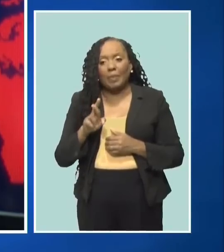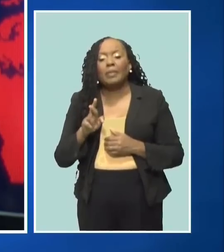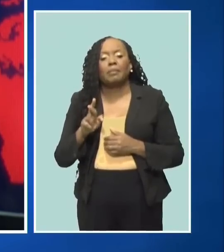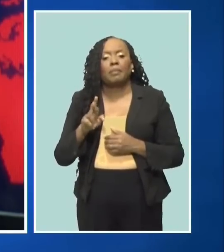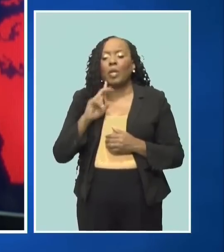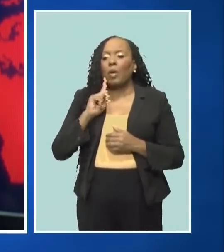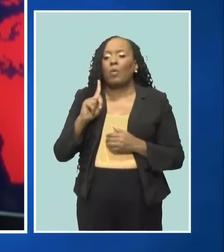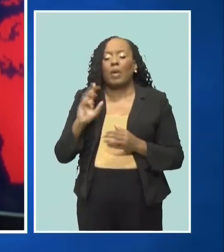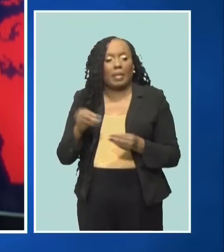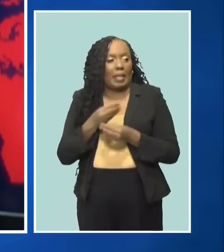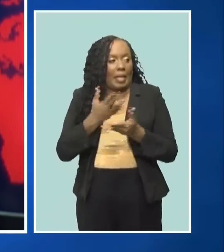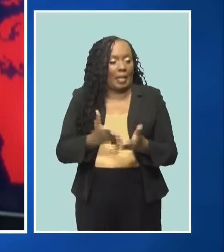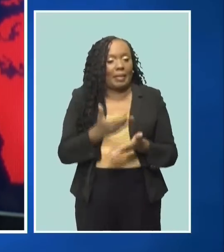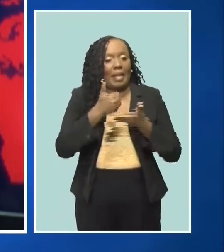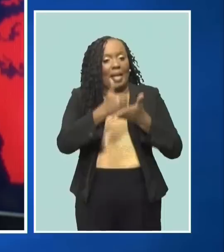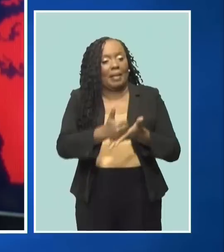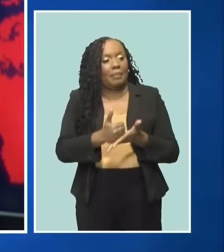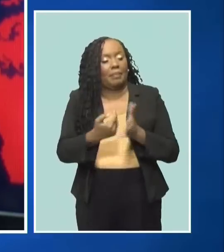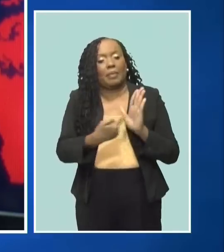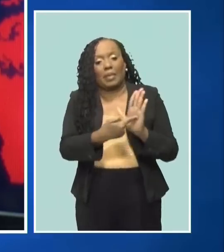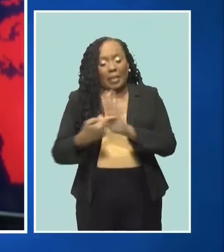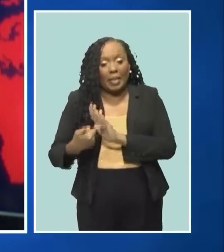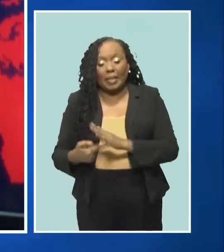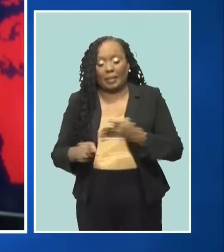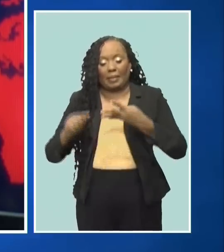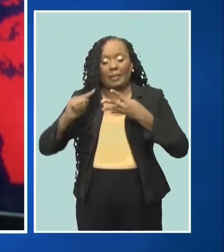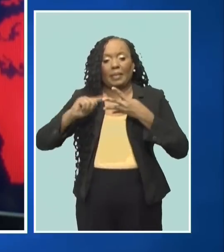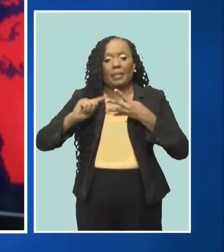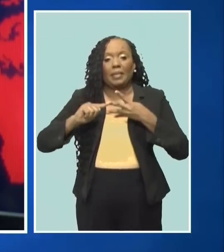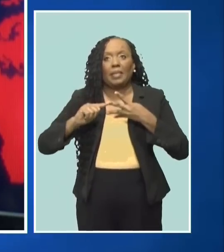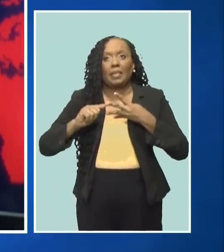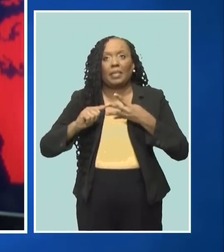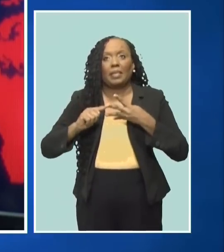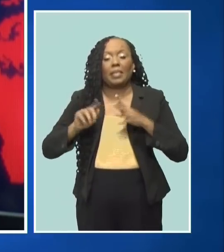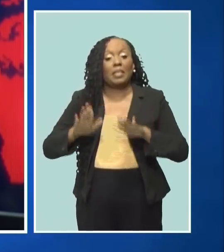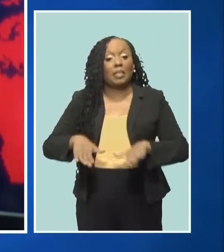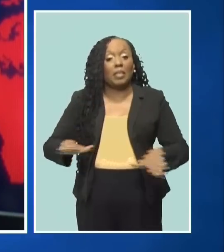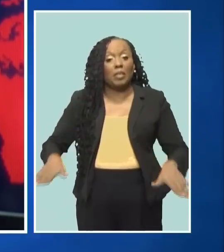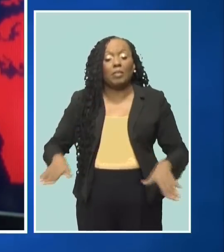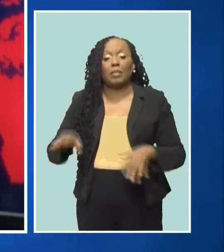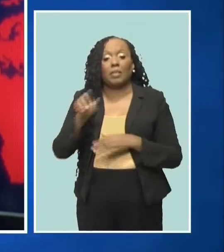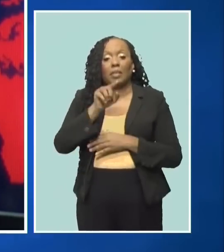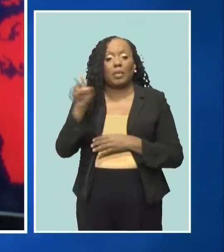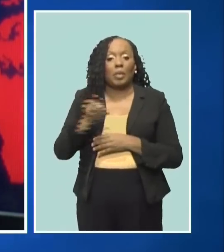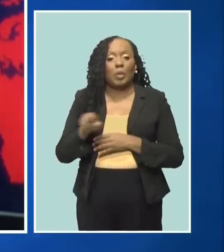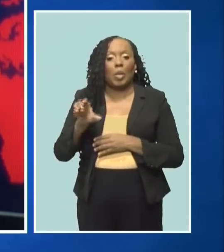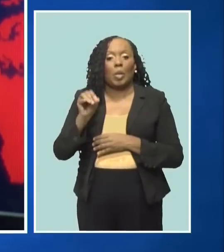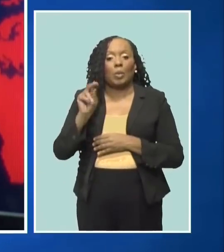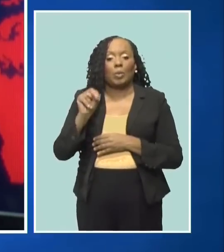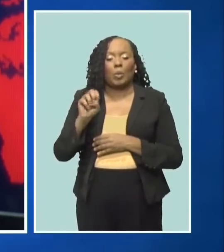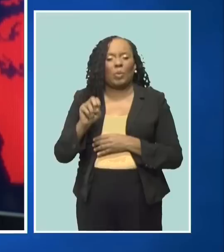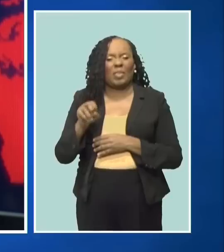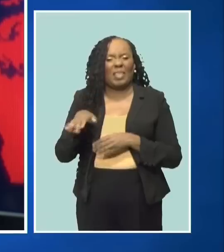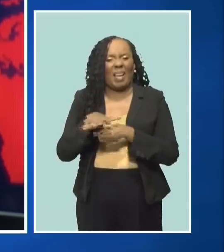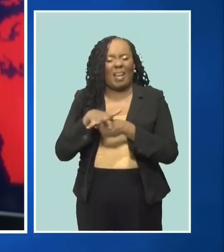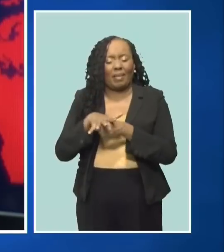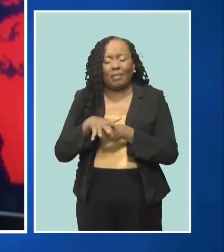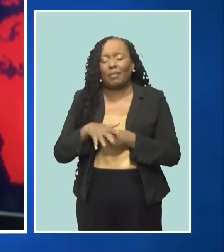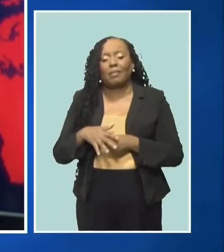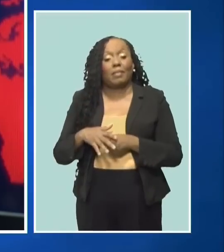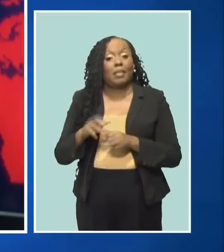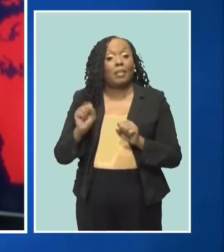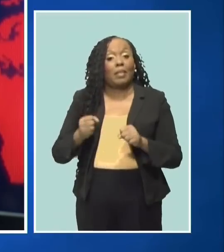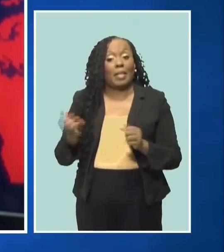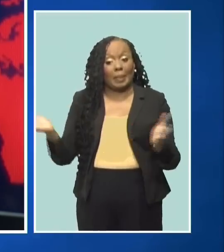tour and display. Secondly, we have the Children's Zone. This is an opportunity for the people of Barbados to bring their children to